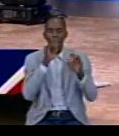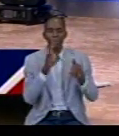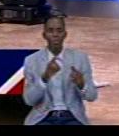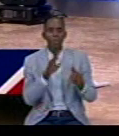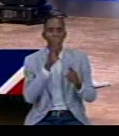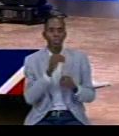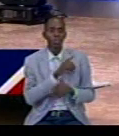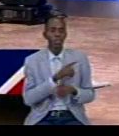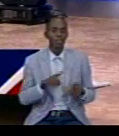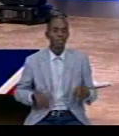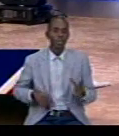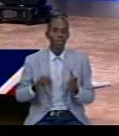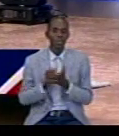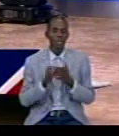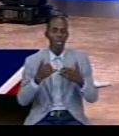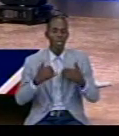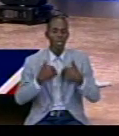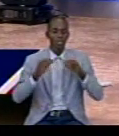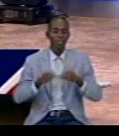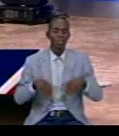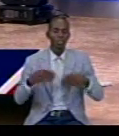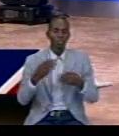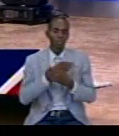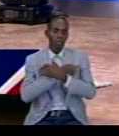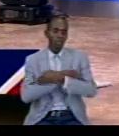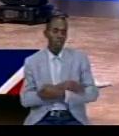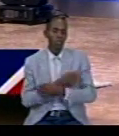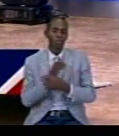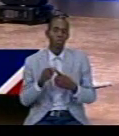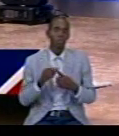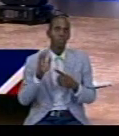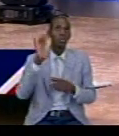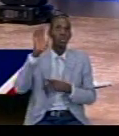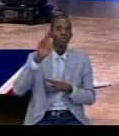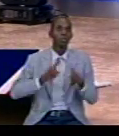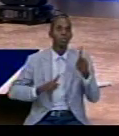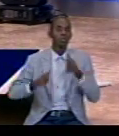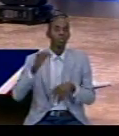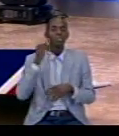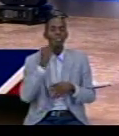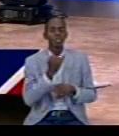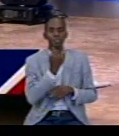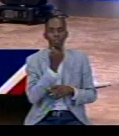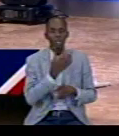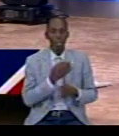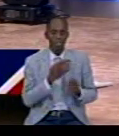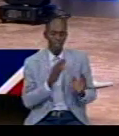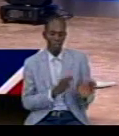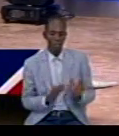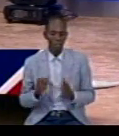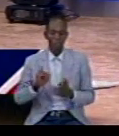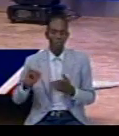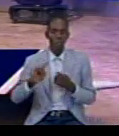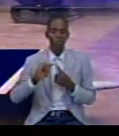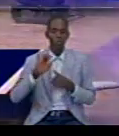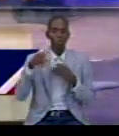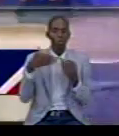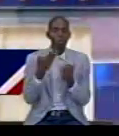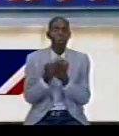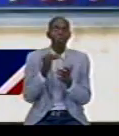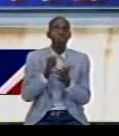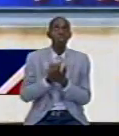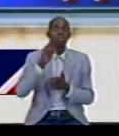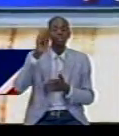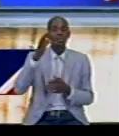his people Israel, according to all that he promised. According to all that he promised.